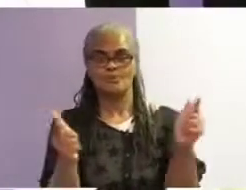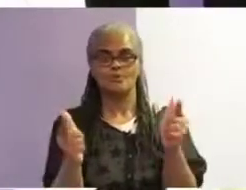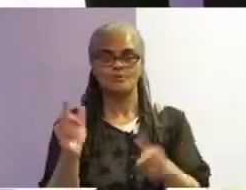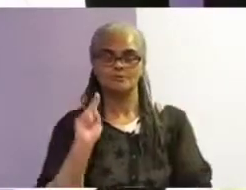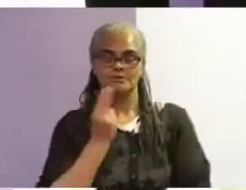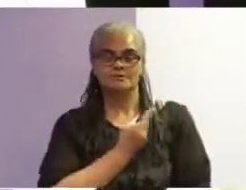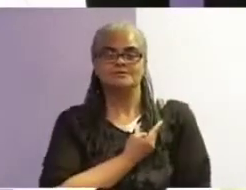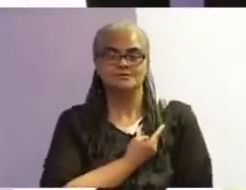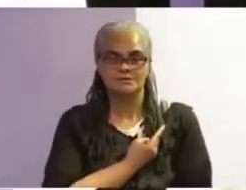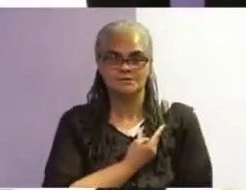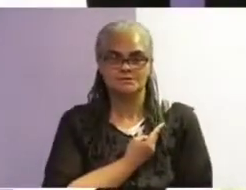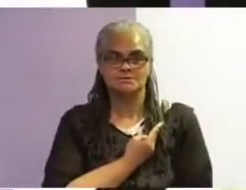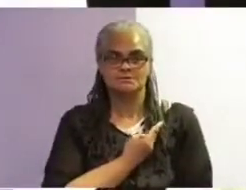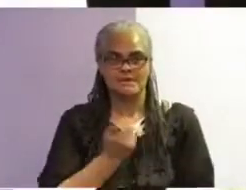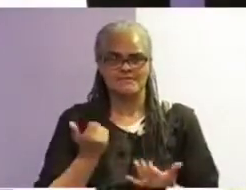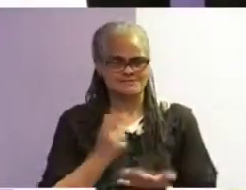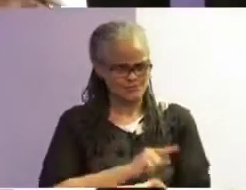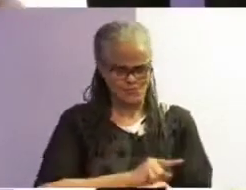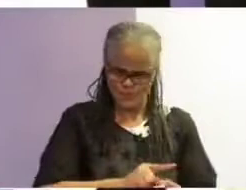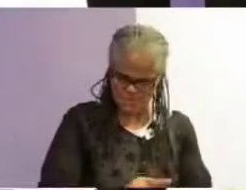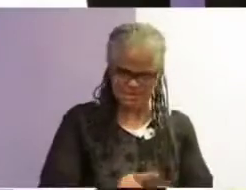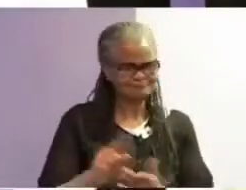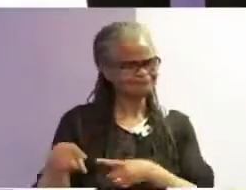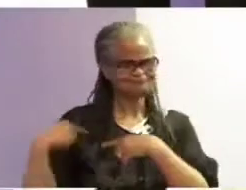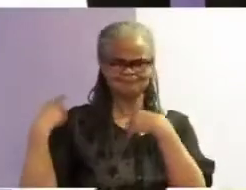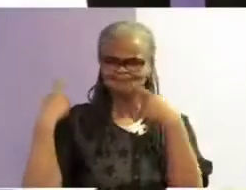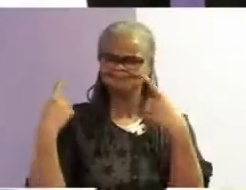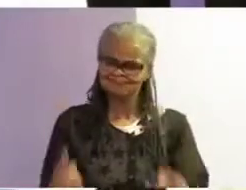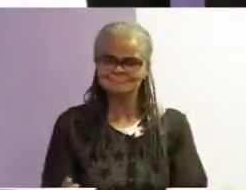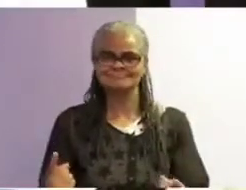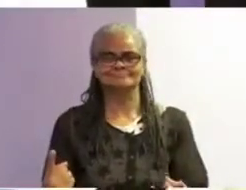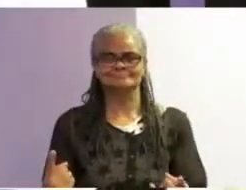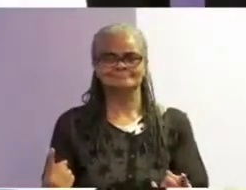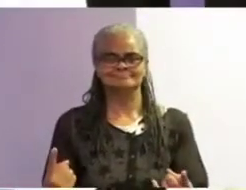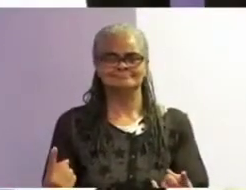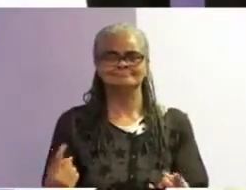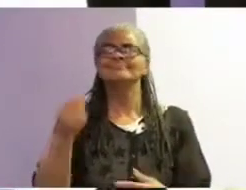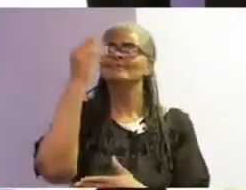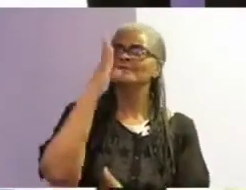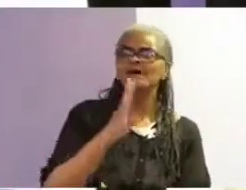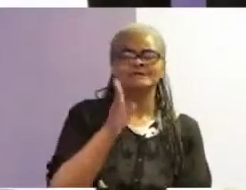Throughout the entire week, he's been talking to us.